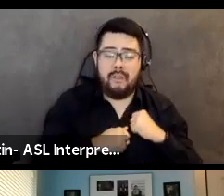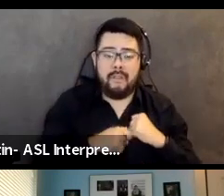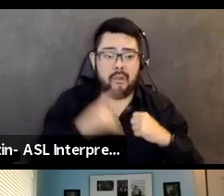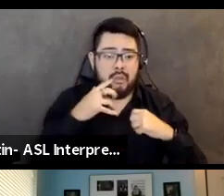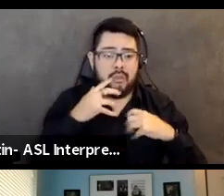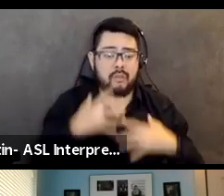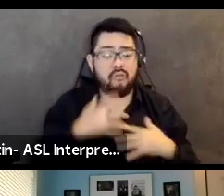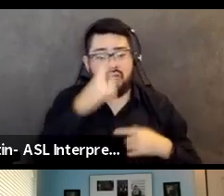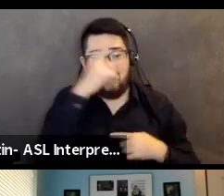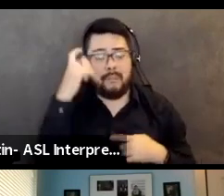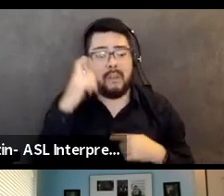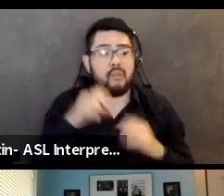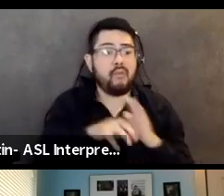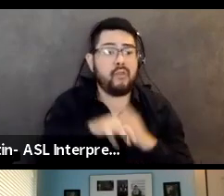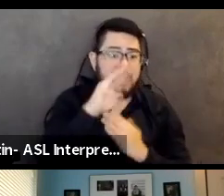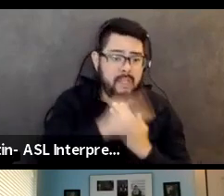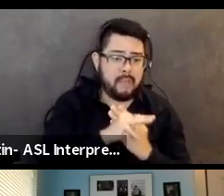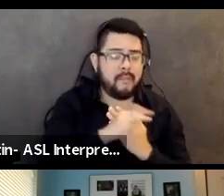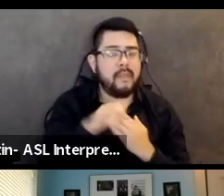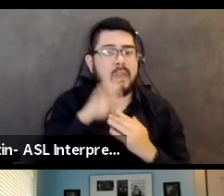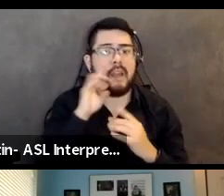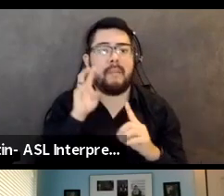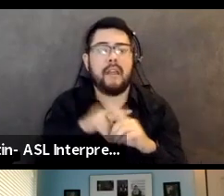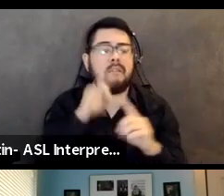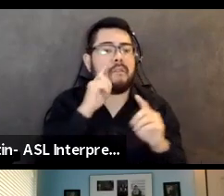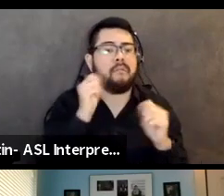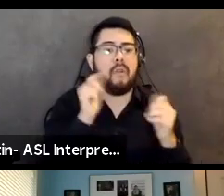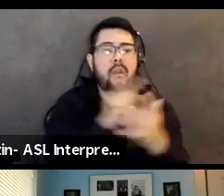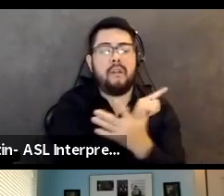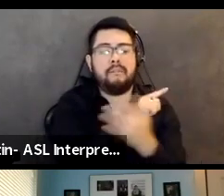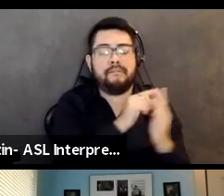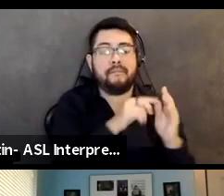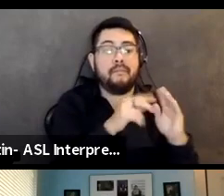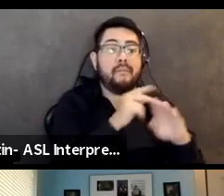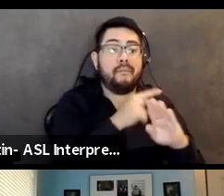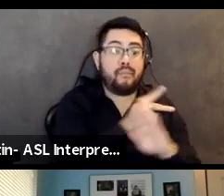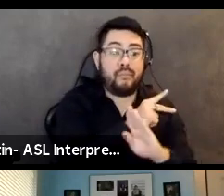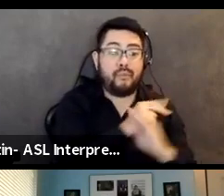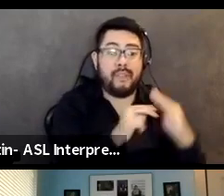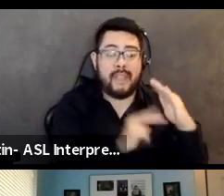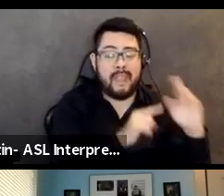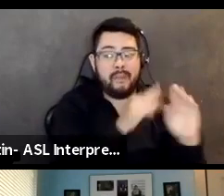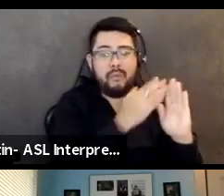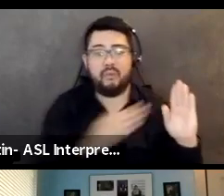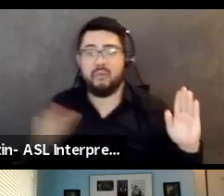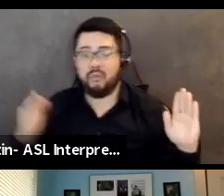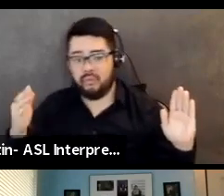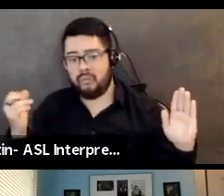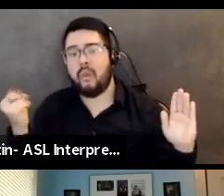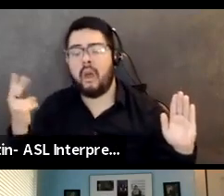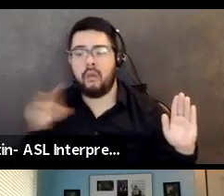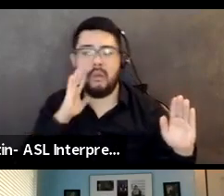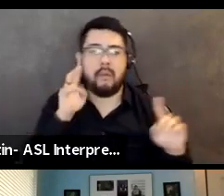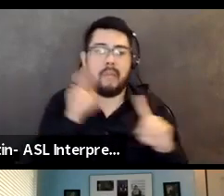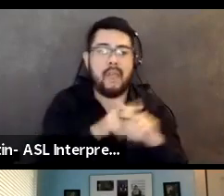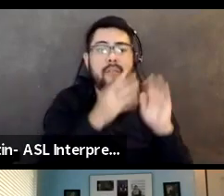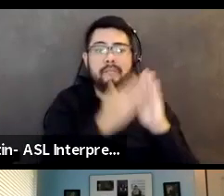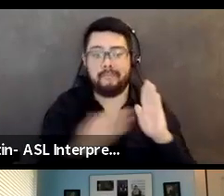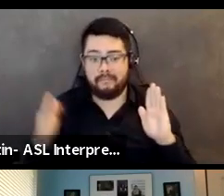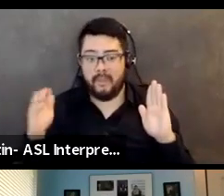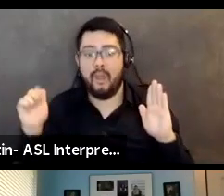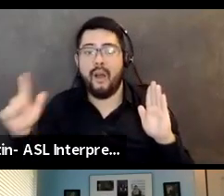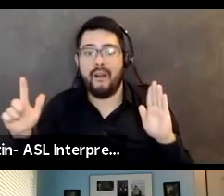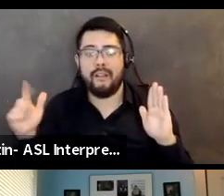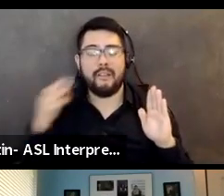selected goes across all the grade bands so it is as young as pre-k all the way through 12 and that was one of the reasons we chose it because we